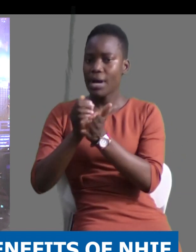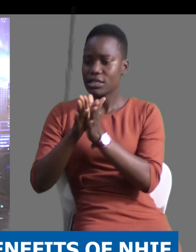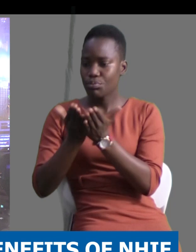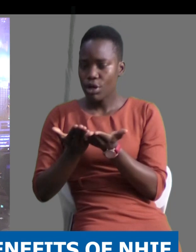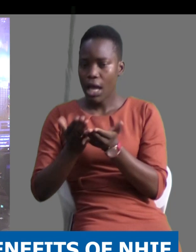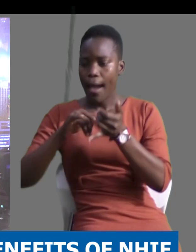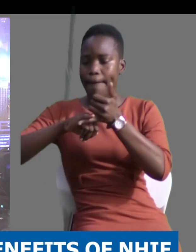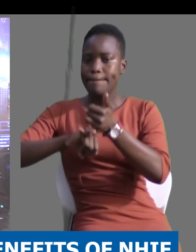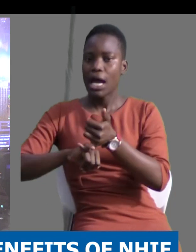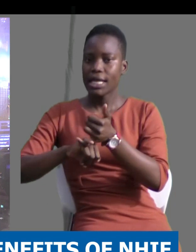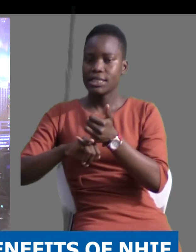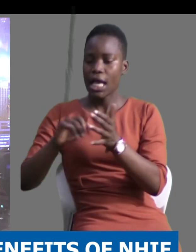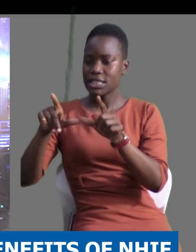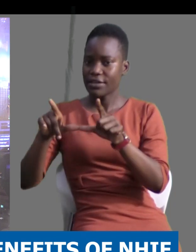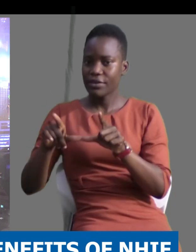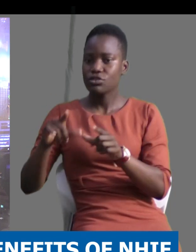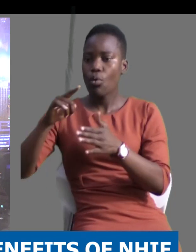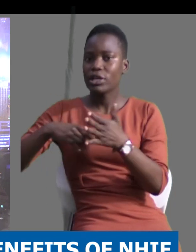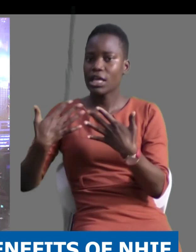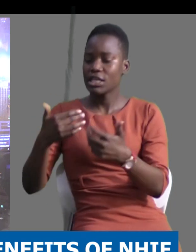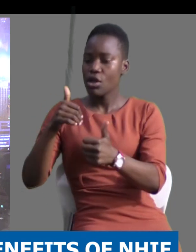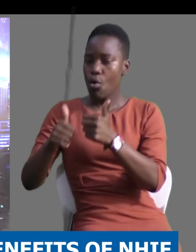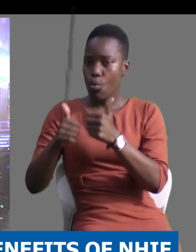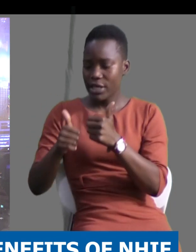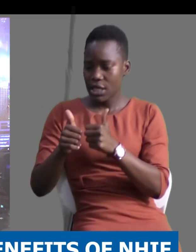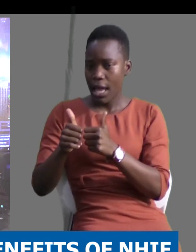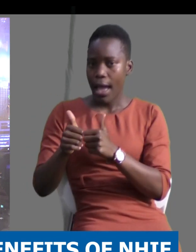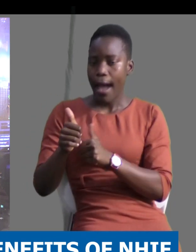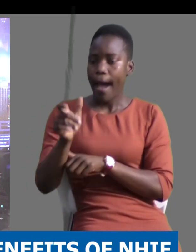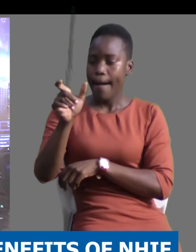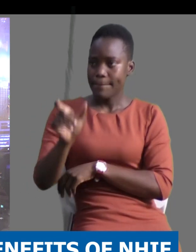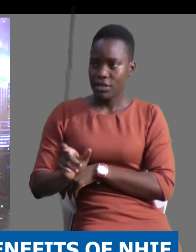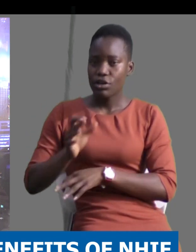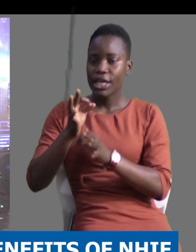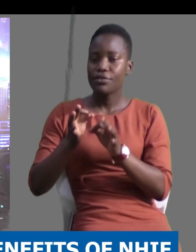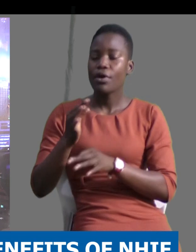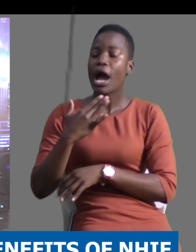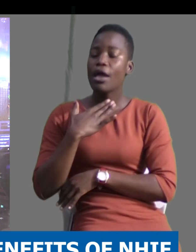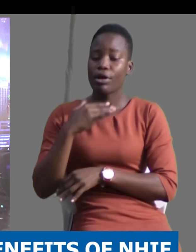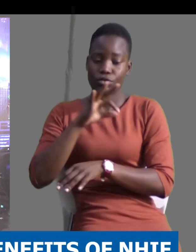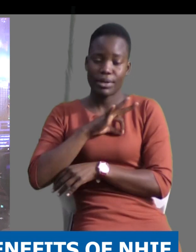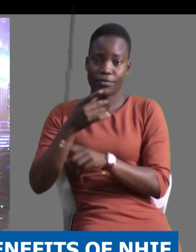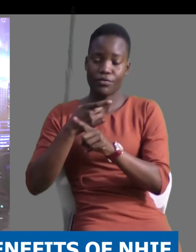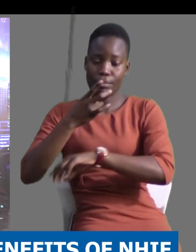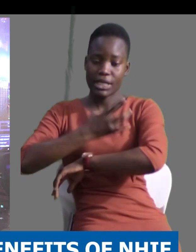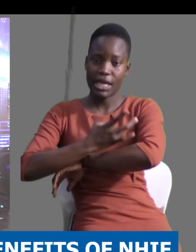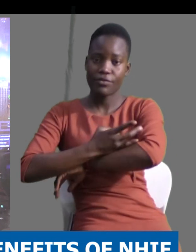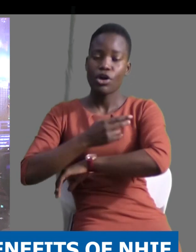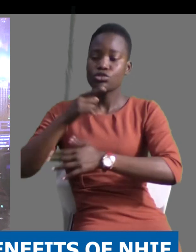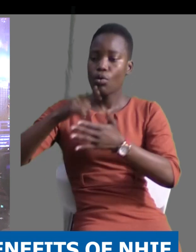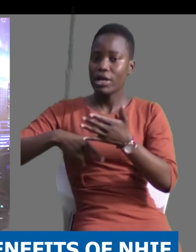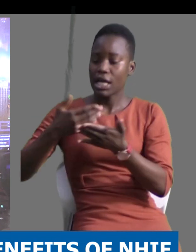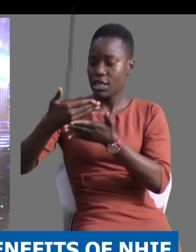or even my marriage certificate, which are some of the things that a beneficiary would, if I would want to benefit